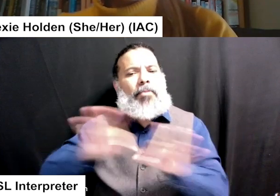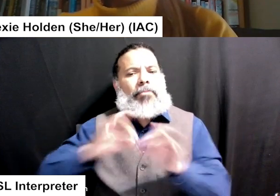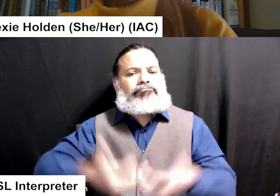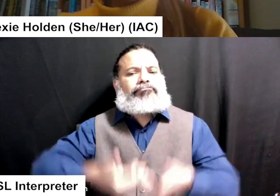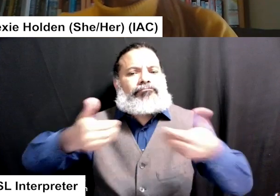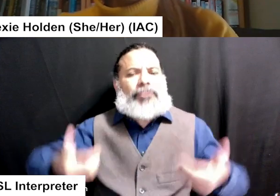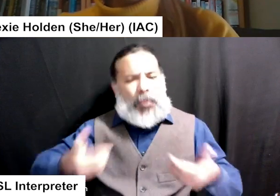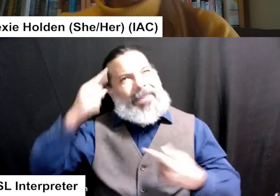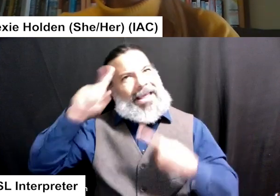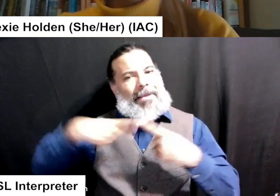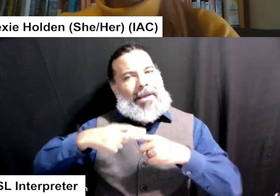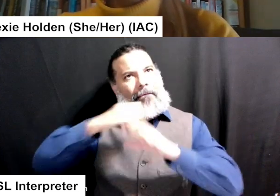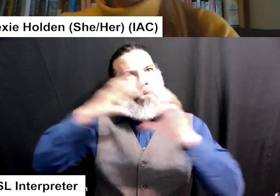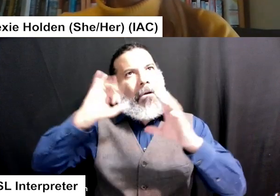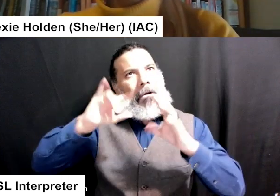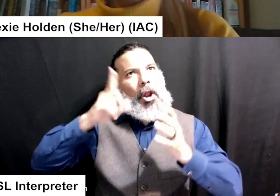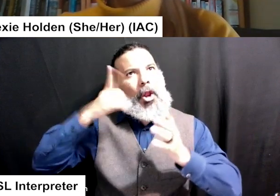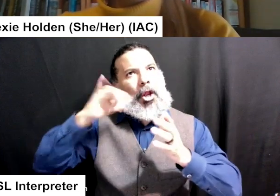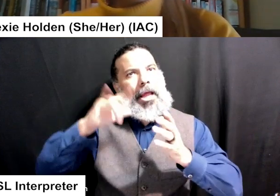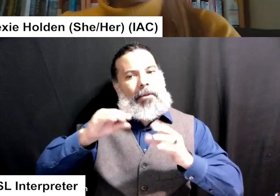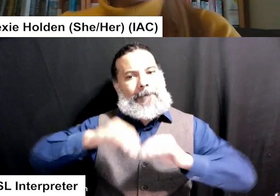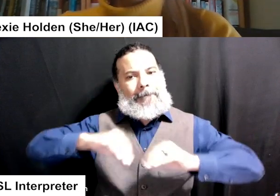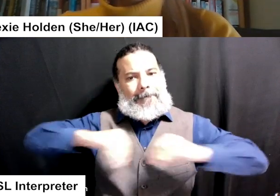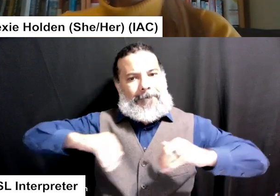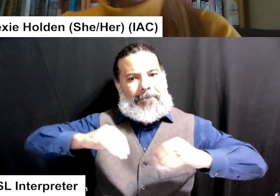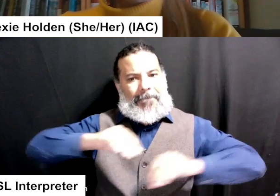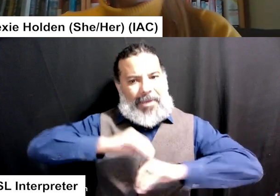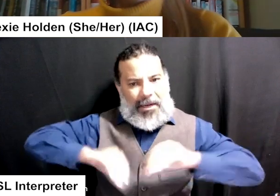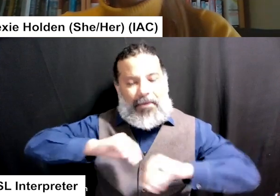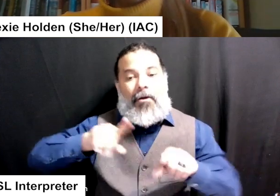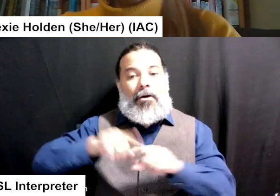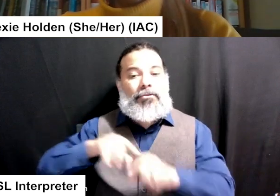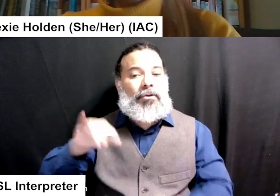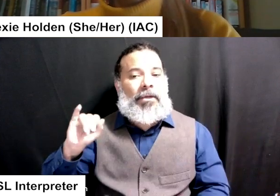of packaging, being mindful of how you do intake,